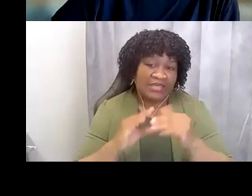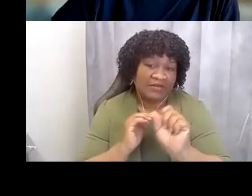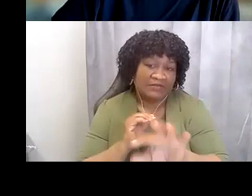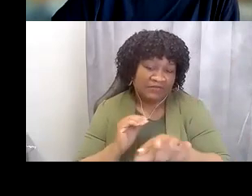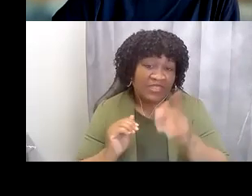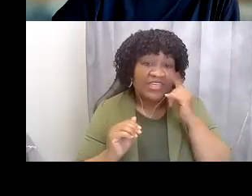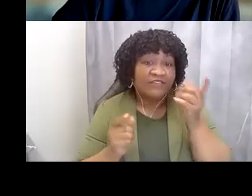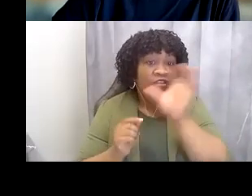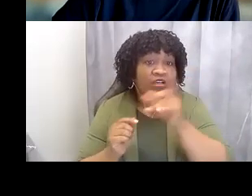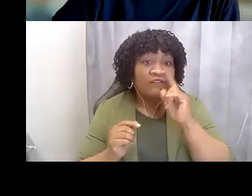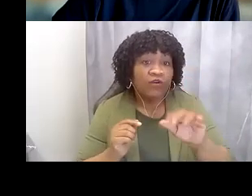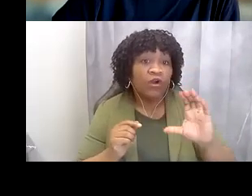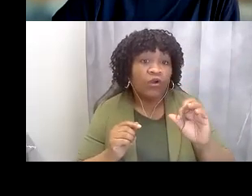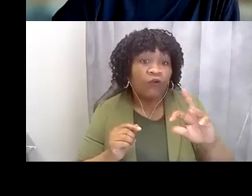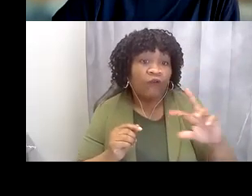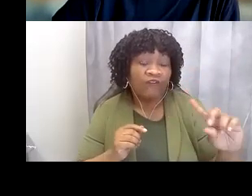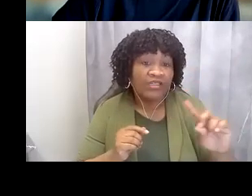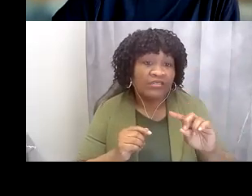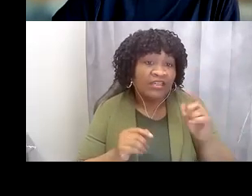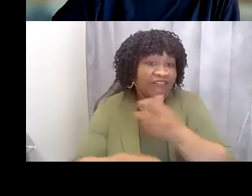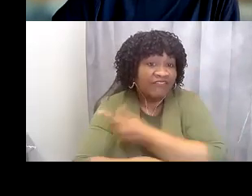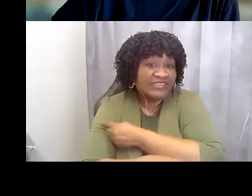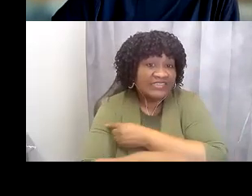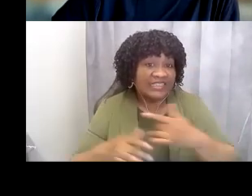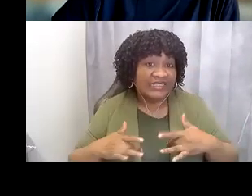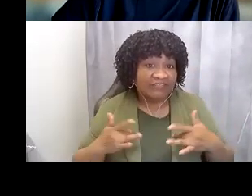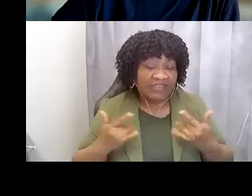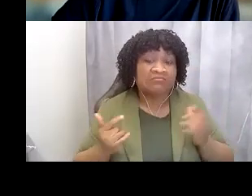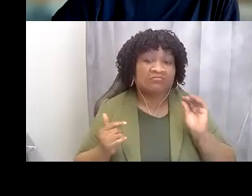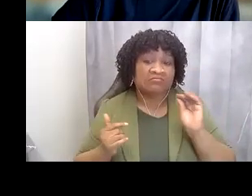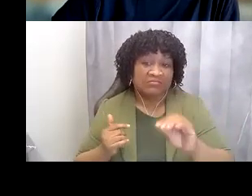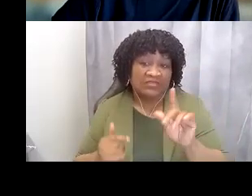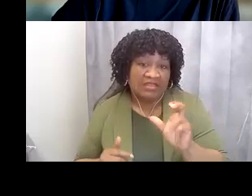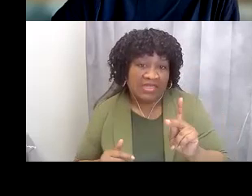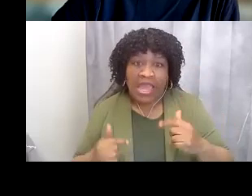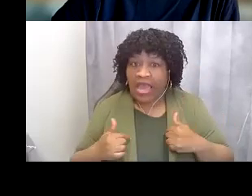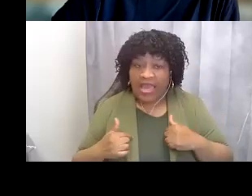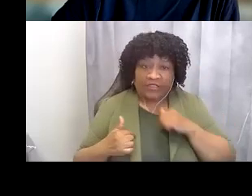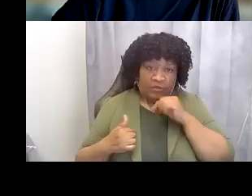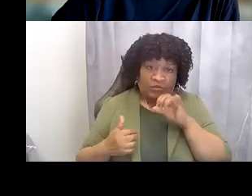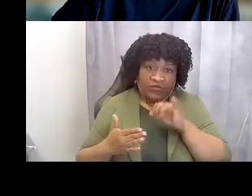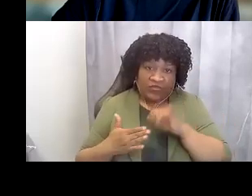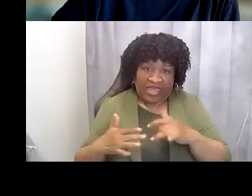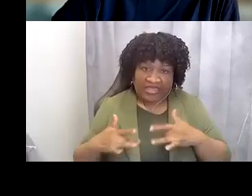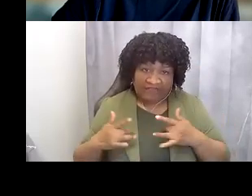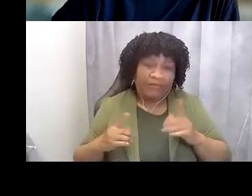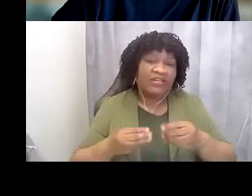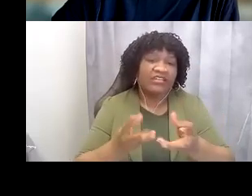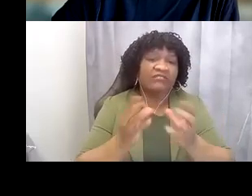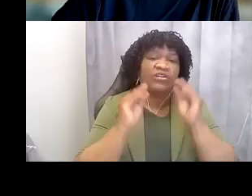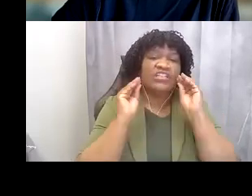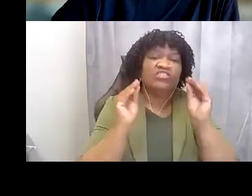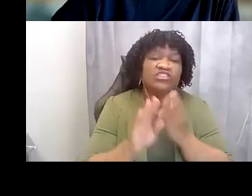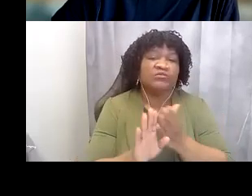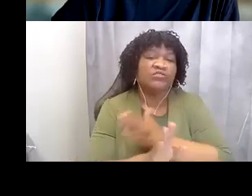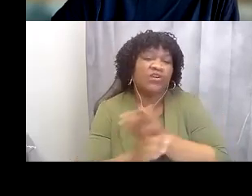If you're looking for a COVID vaccine event, that link is in here. I don't do that, but I can help provide education